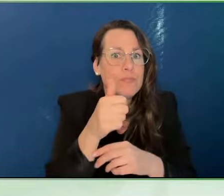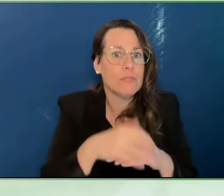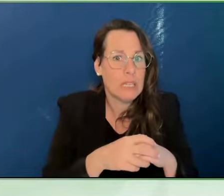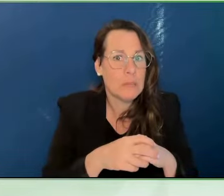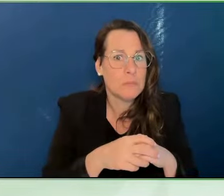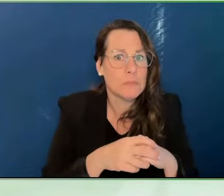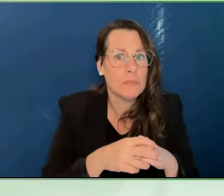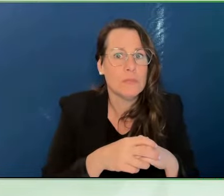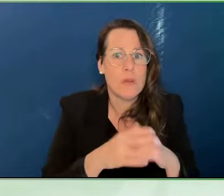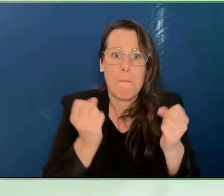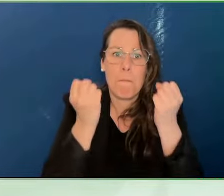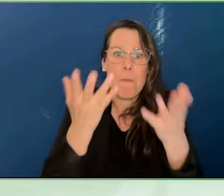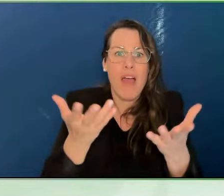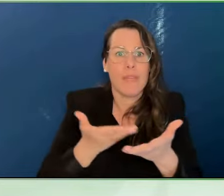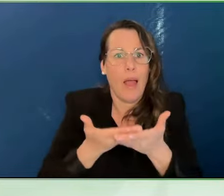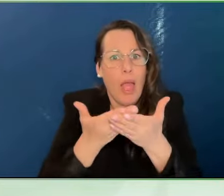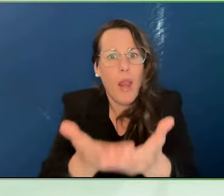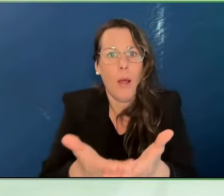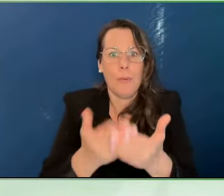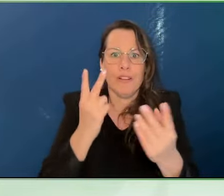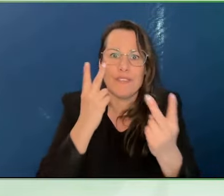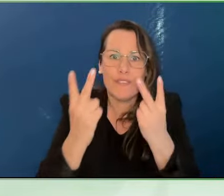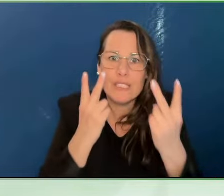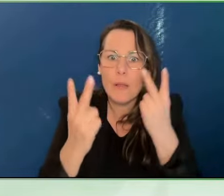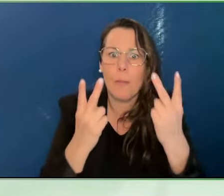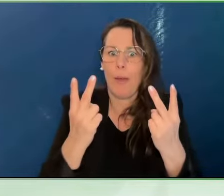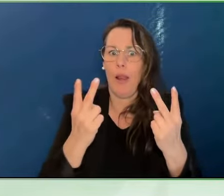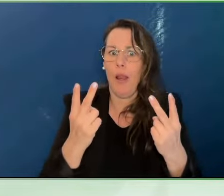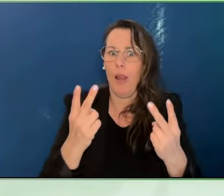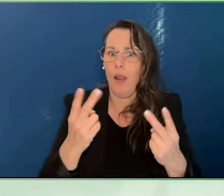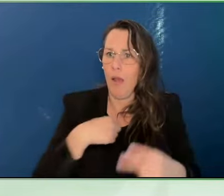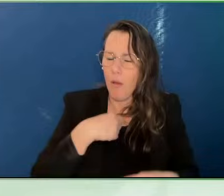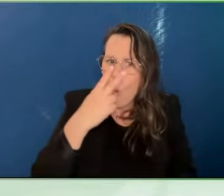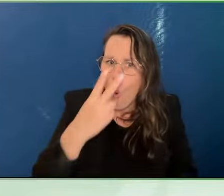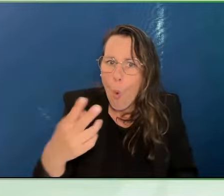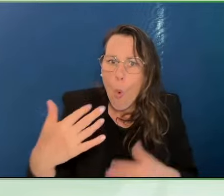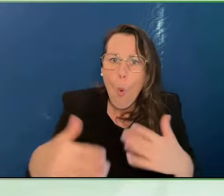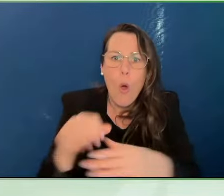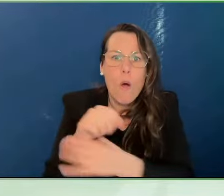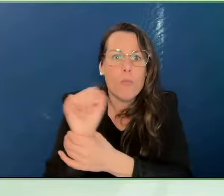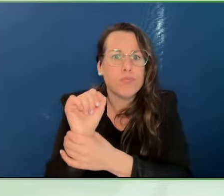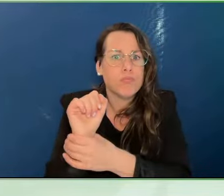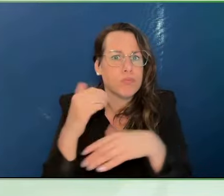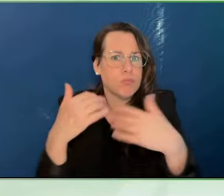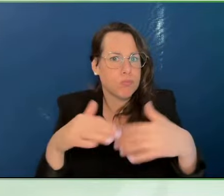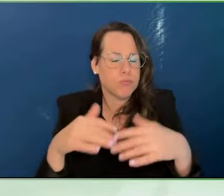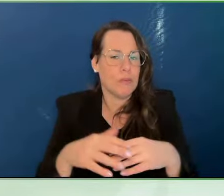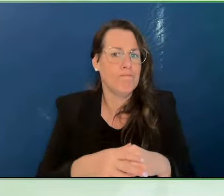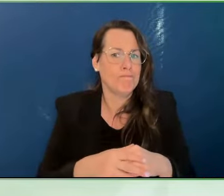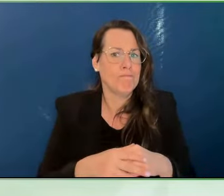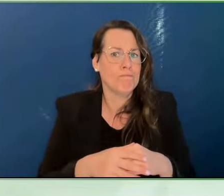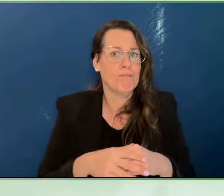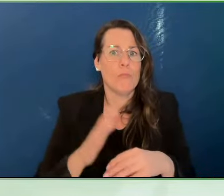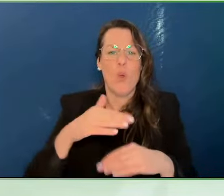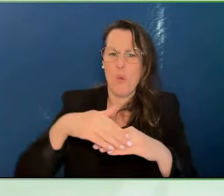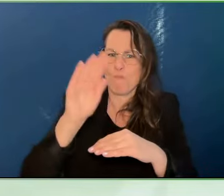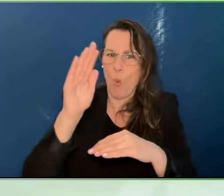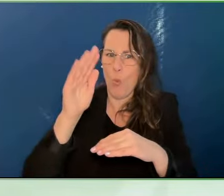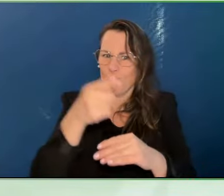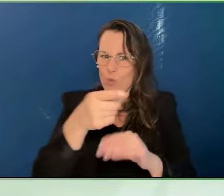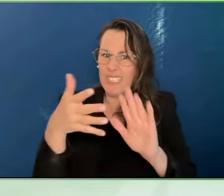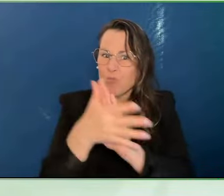of the time we live stream day 1 and maybe day 2, and then the final day we don't live stream. Because there's also sometimes